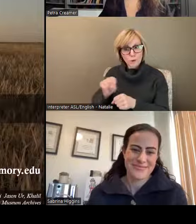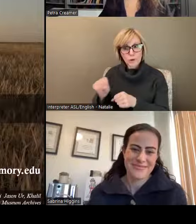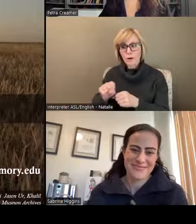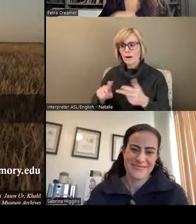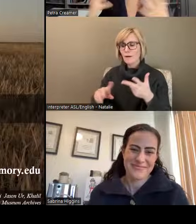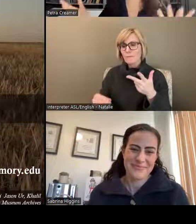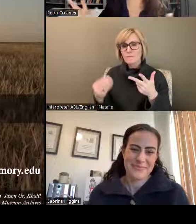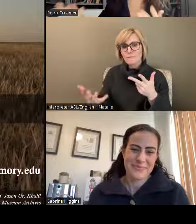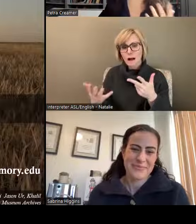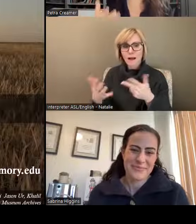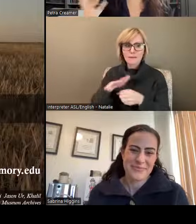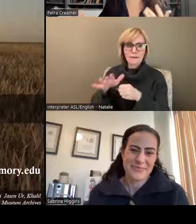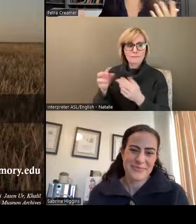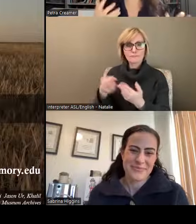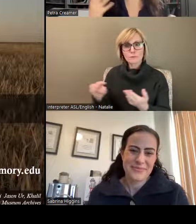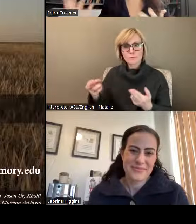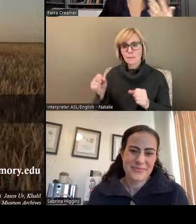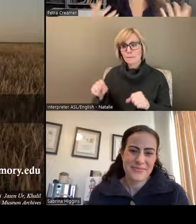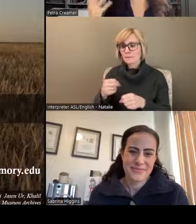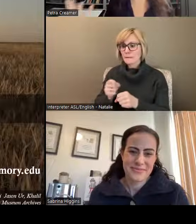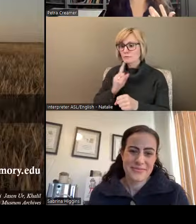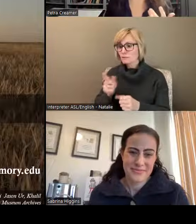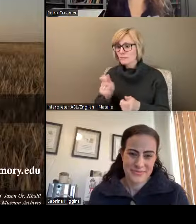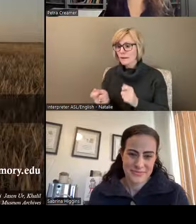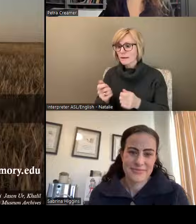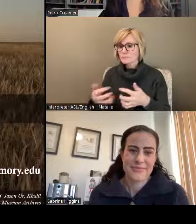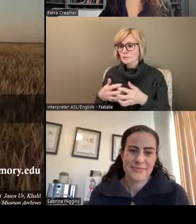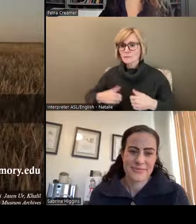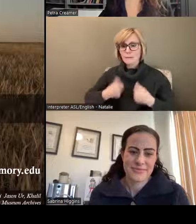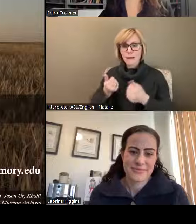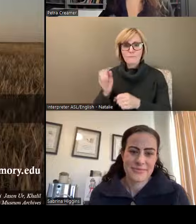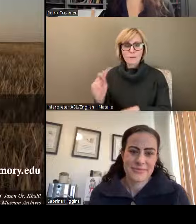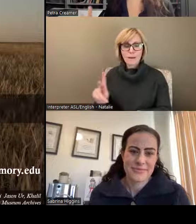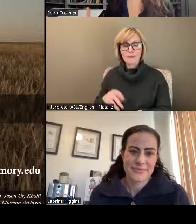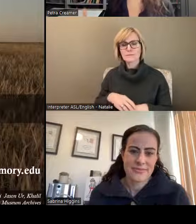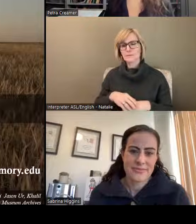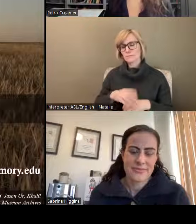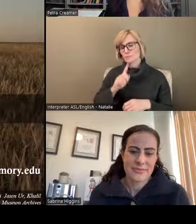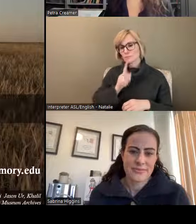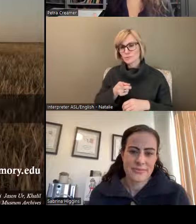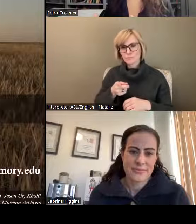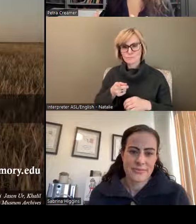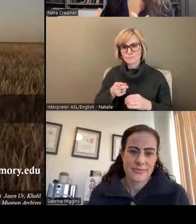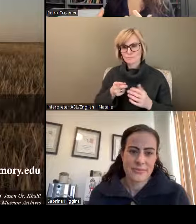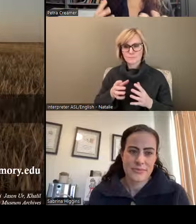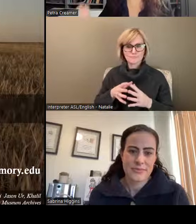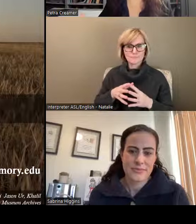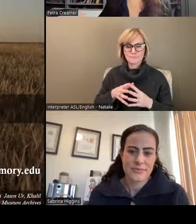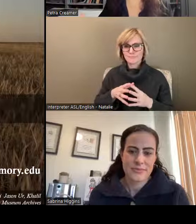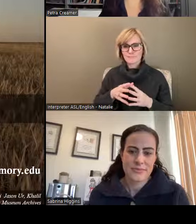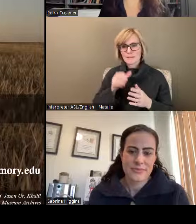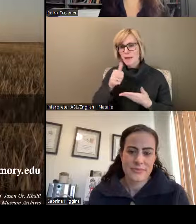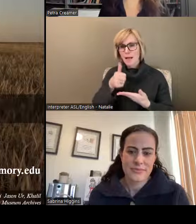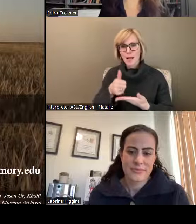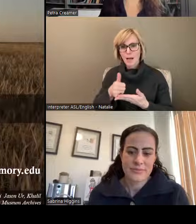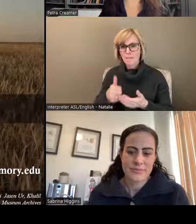them with, enough resources to make sure that they're adjusting to life okay. I'm sure that doesn't actually, help